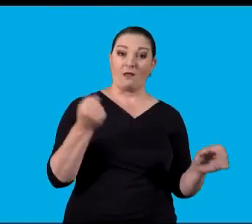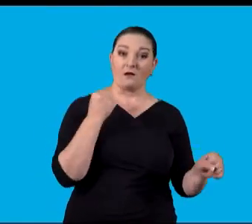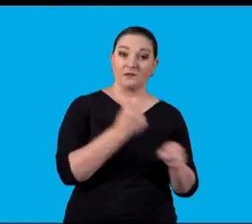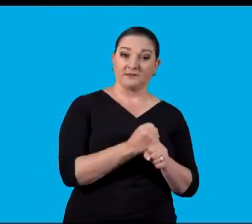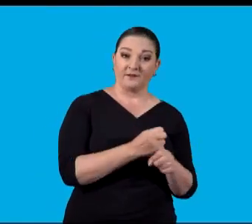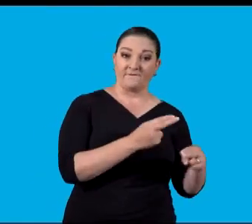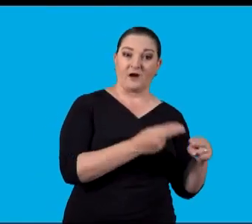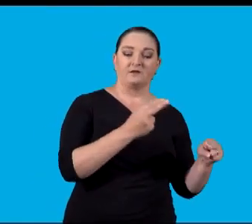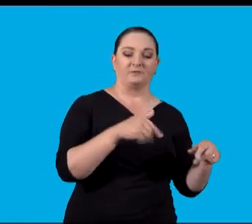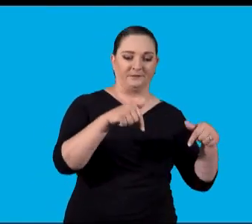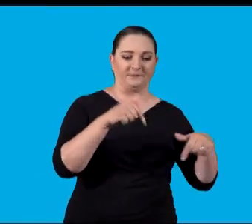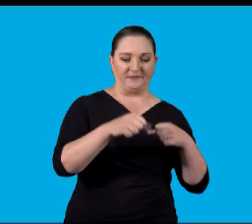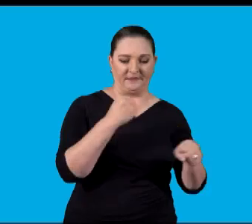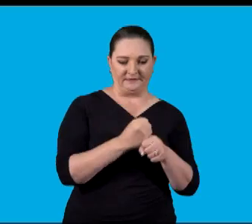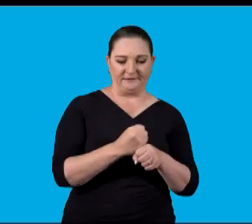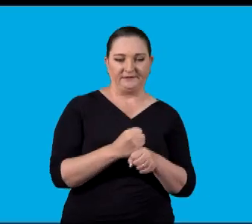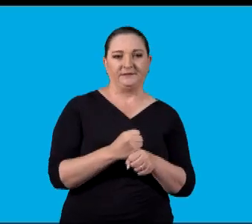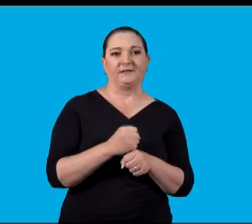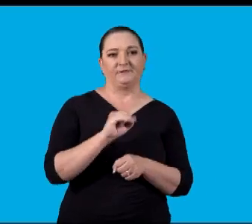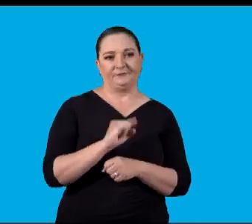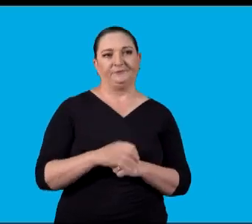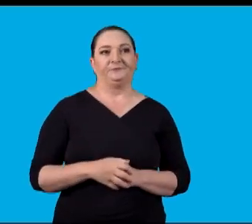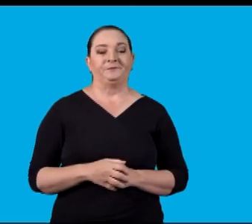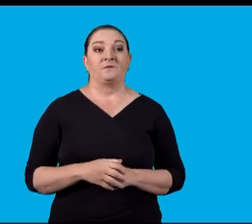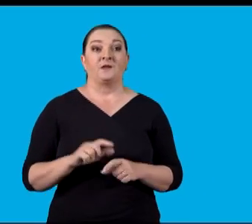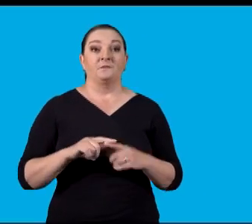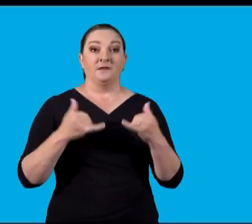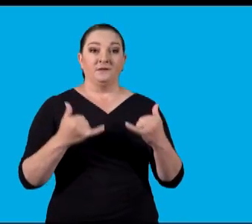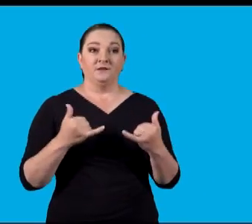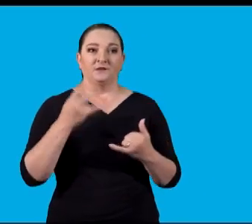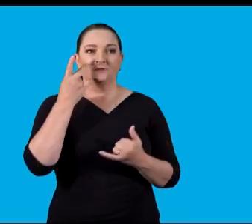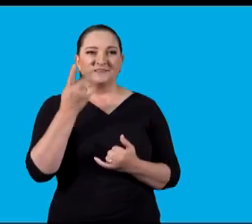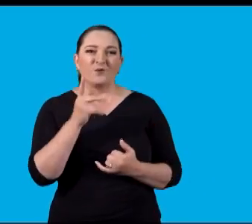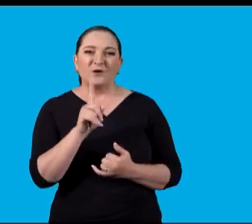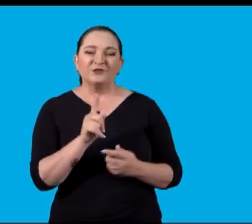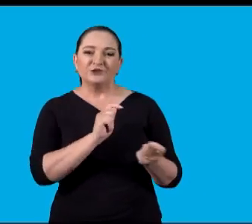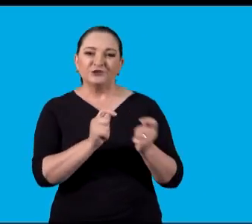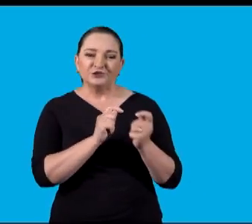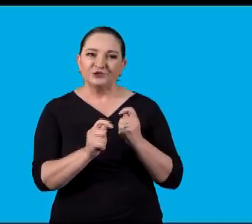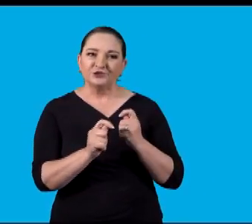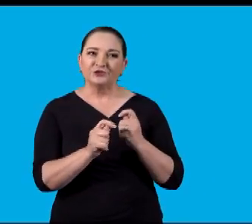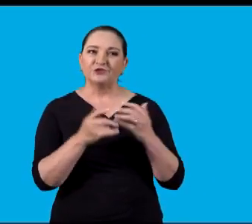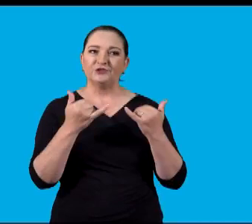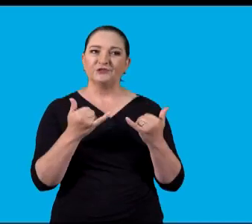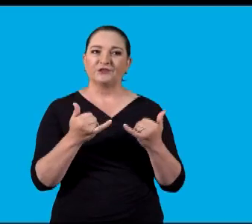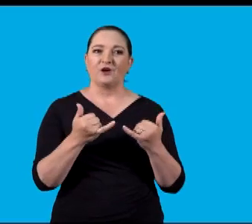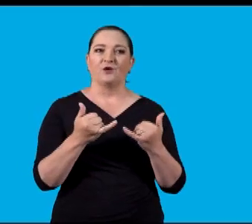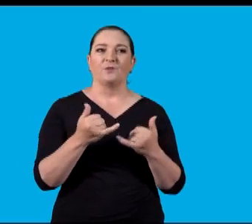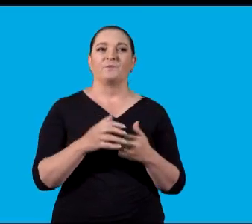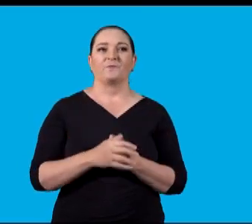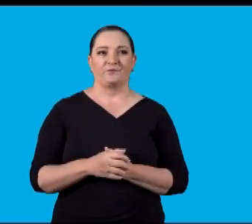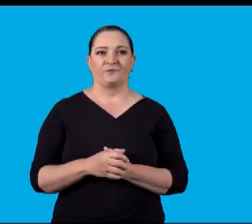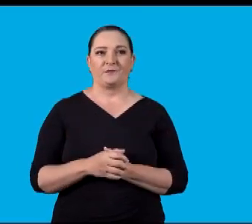Let's quickly move on to the next one. Okay. Now we're going to look at the changes on our fixed